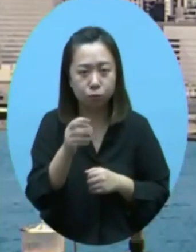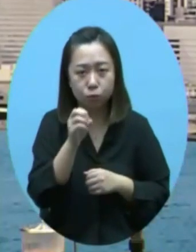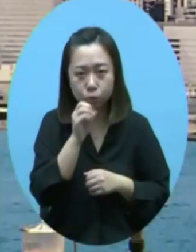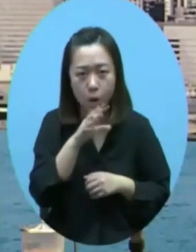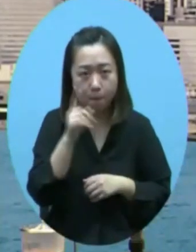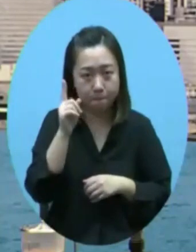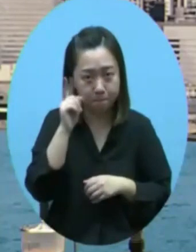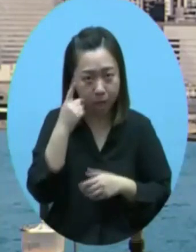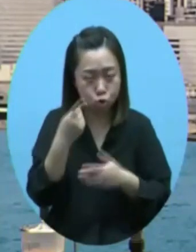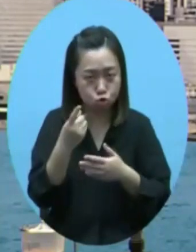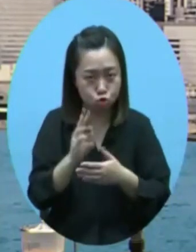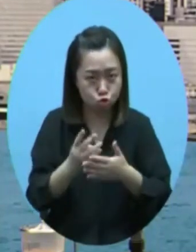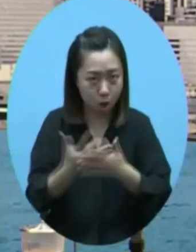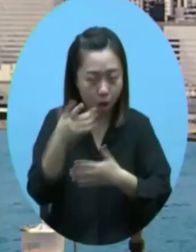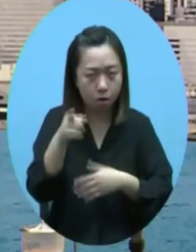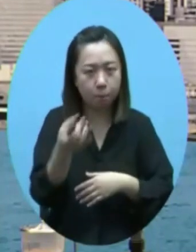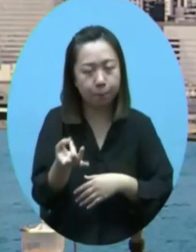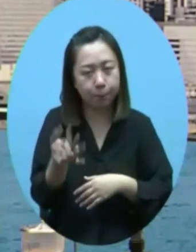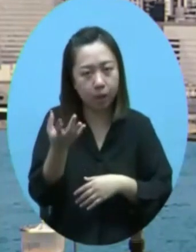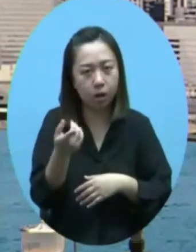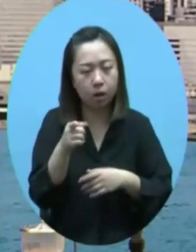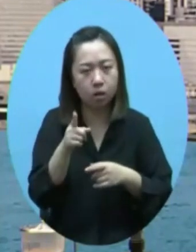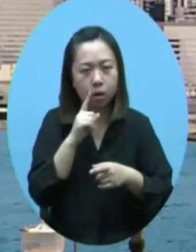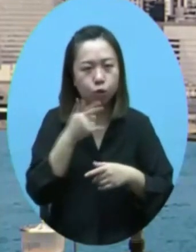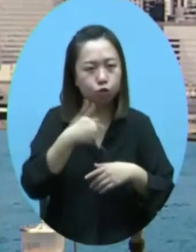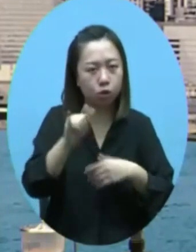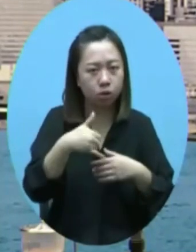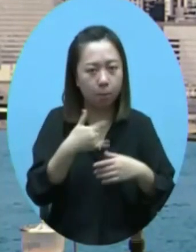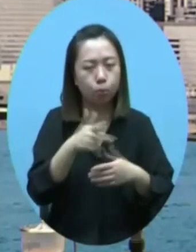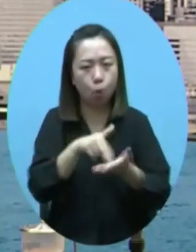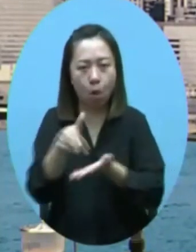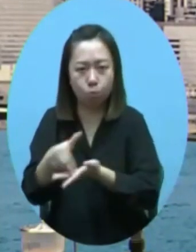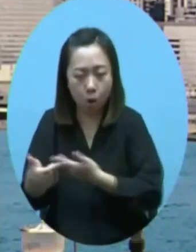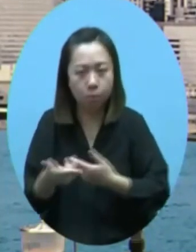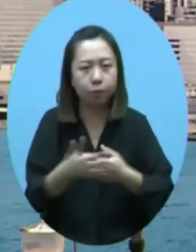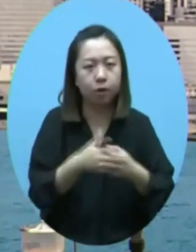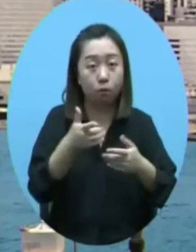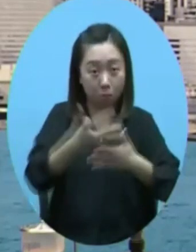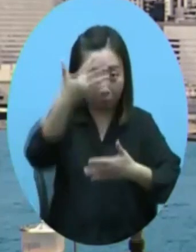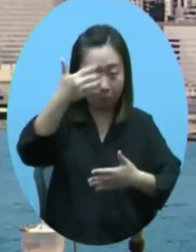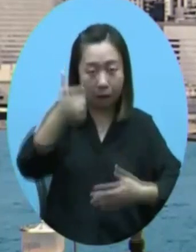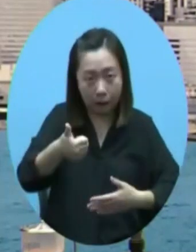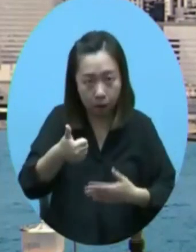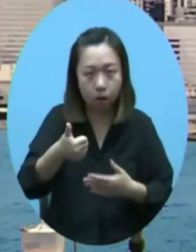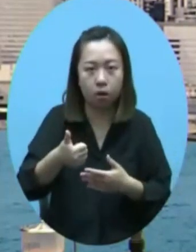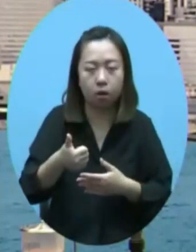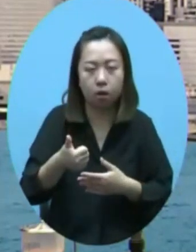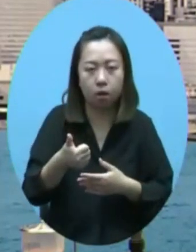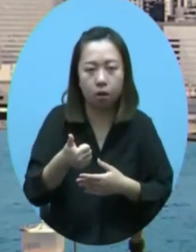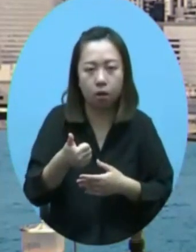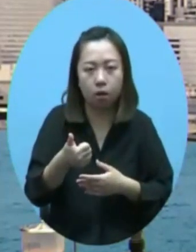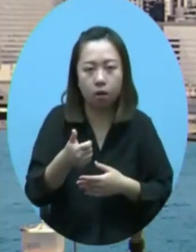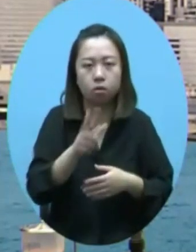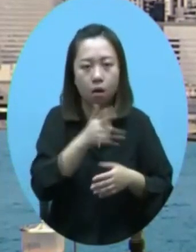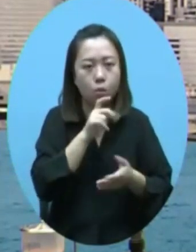separate entrance and separate. Although they are in the same building, but they have a separate entrance. But we are